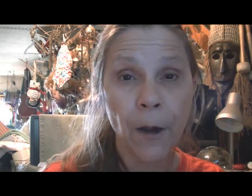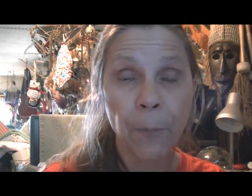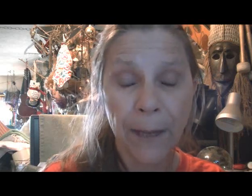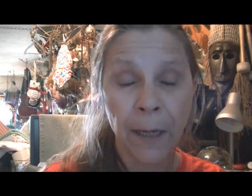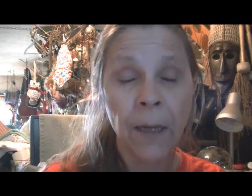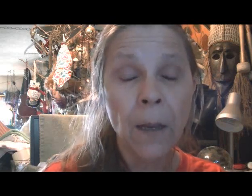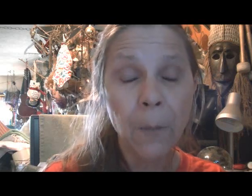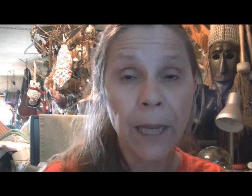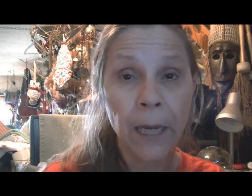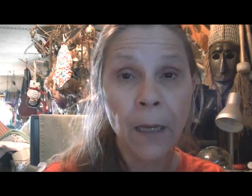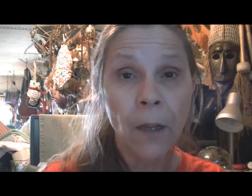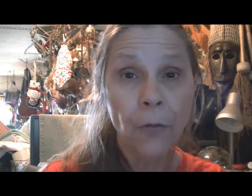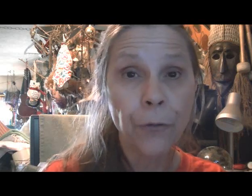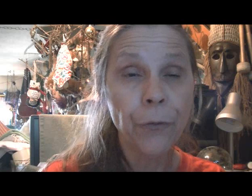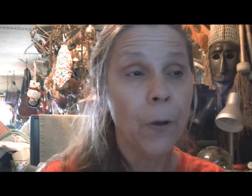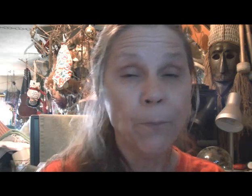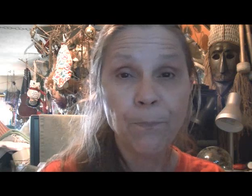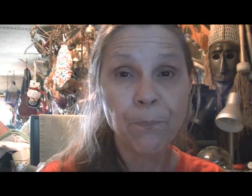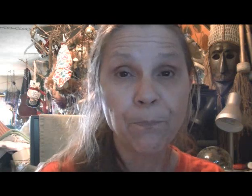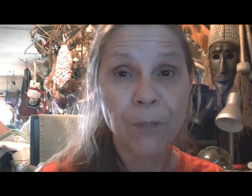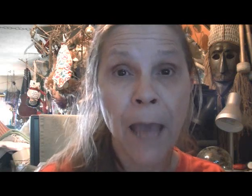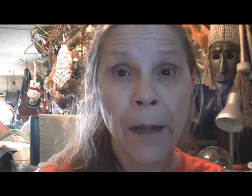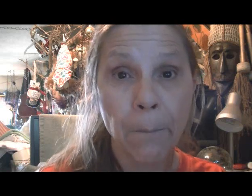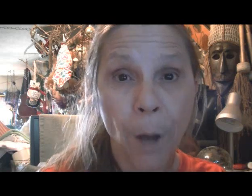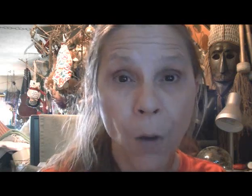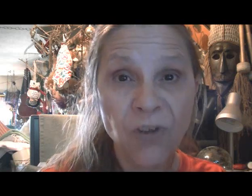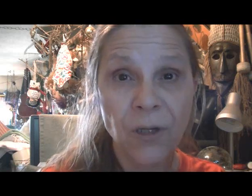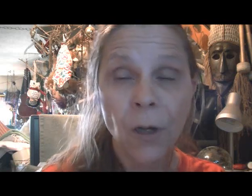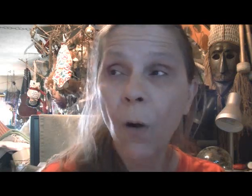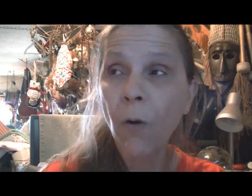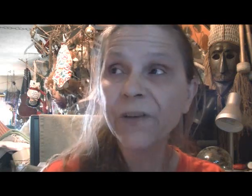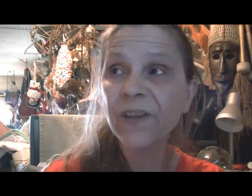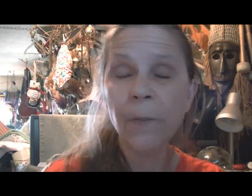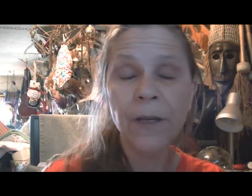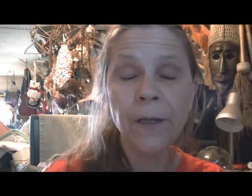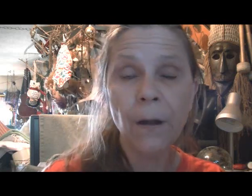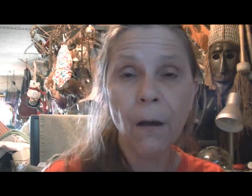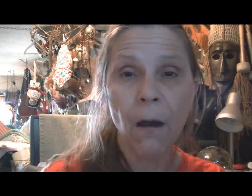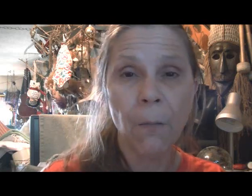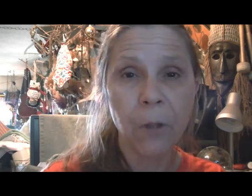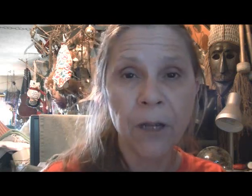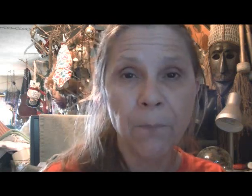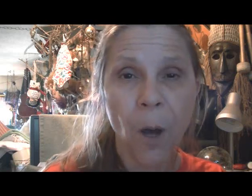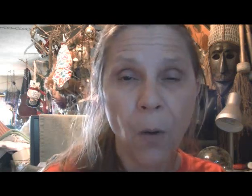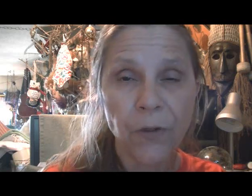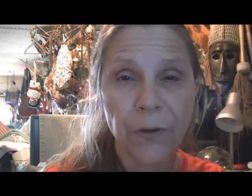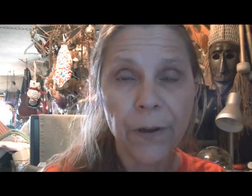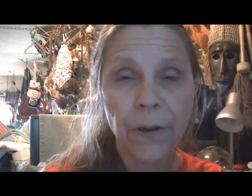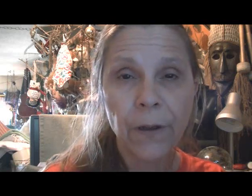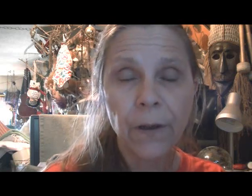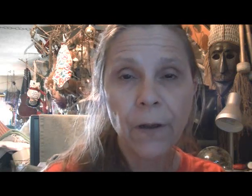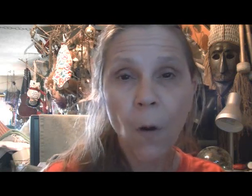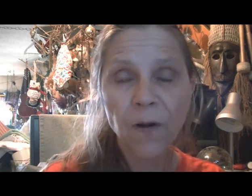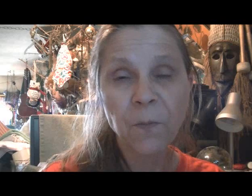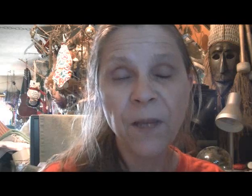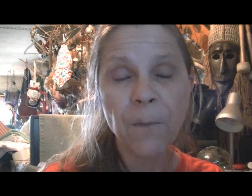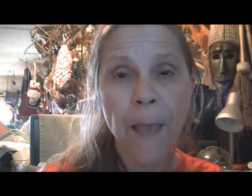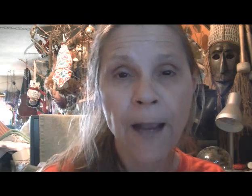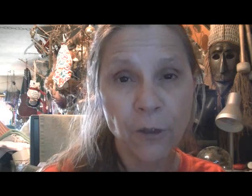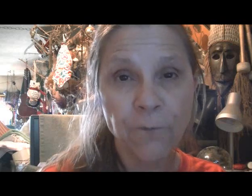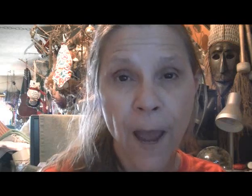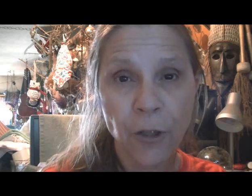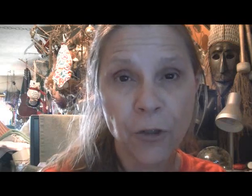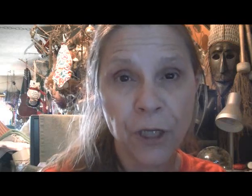fucking airplane through Canada Post, or it's coming in on a bloody boat, or it's